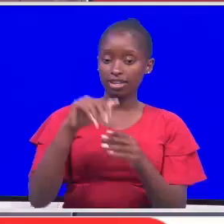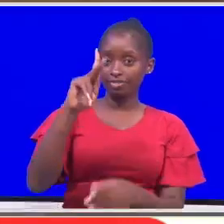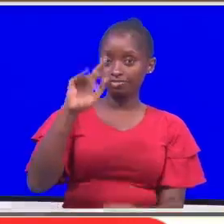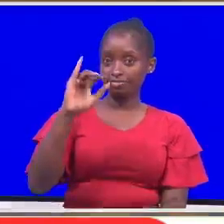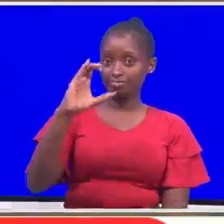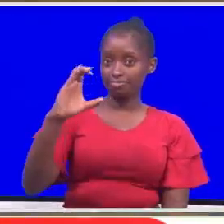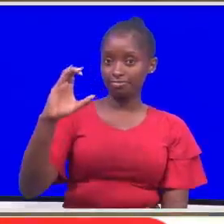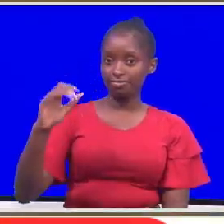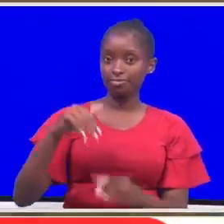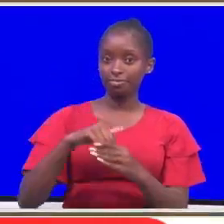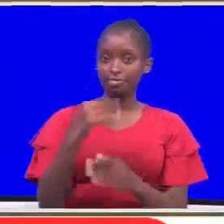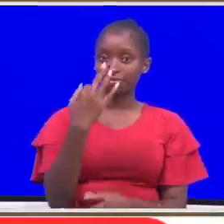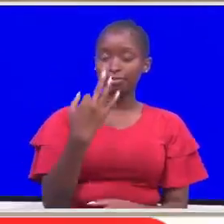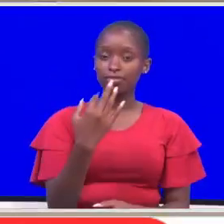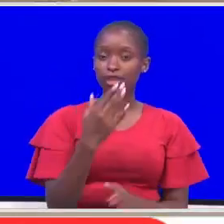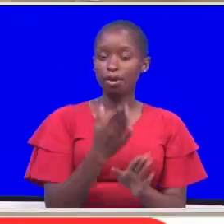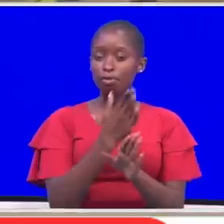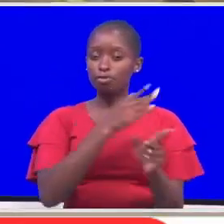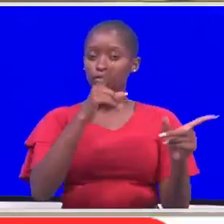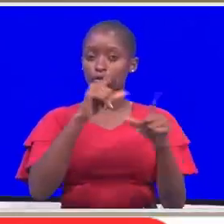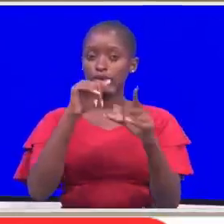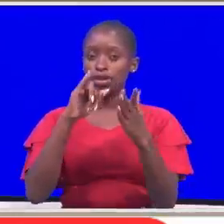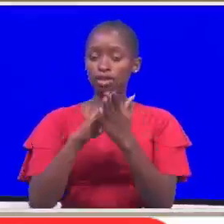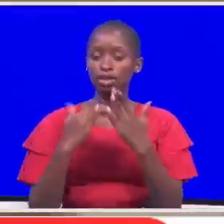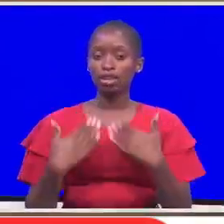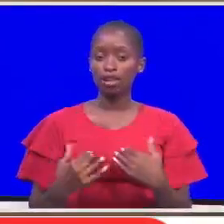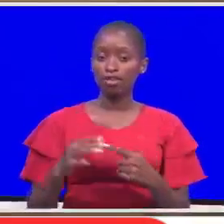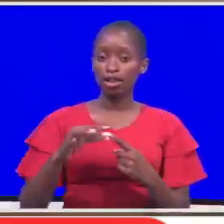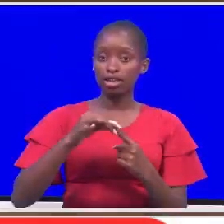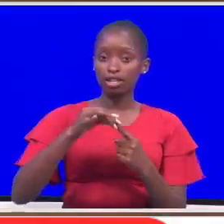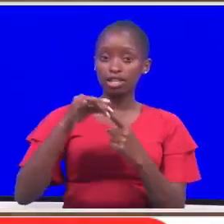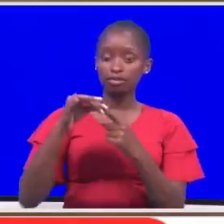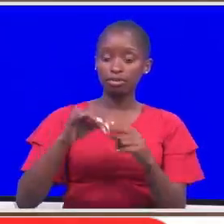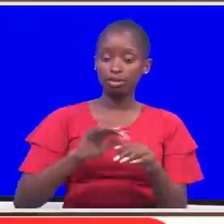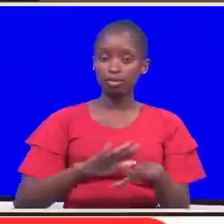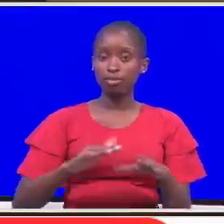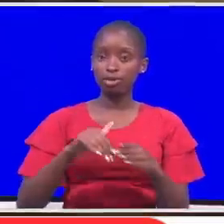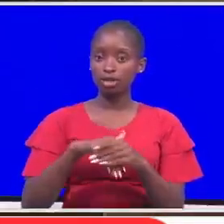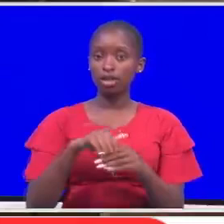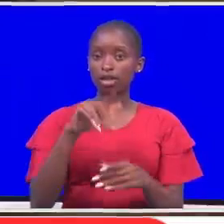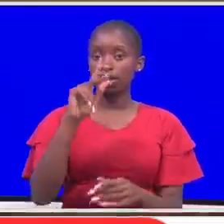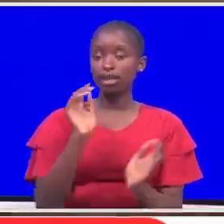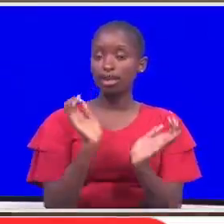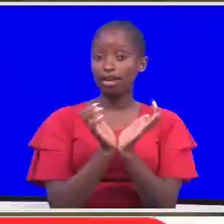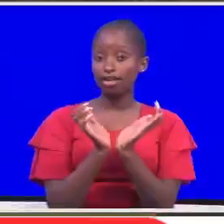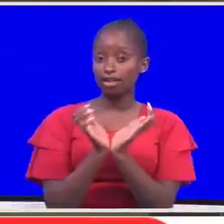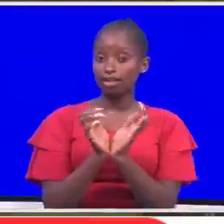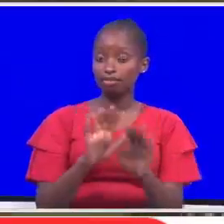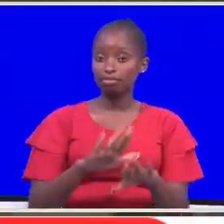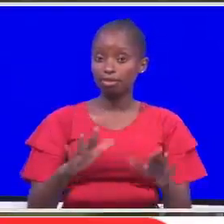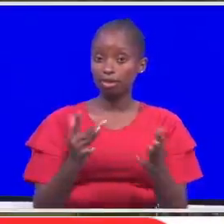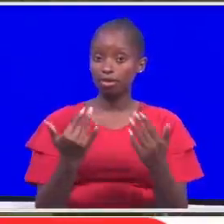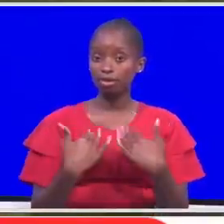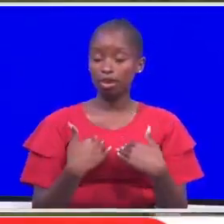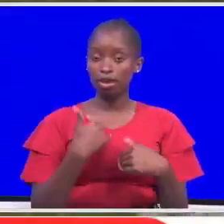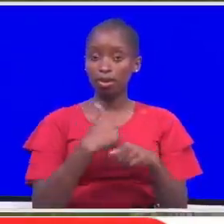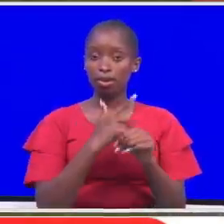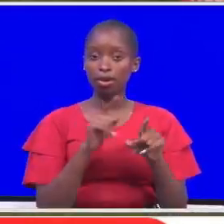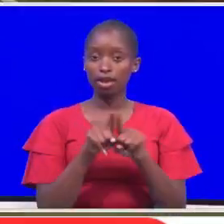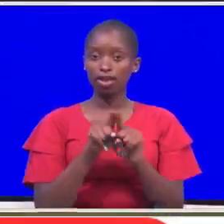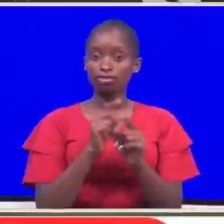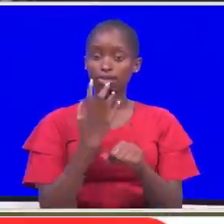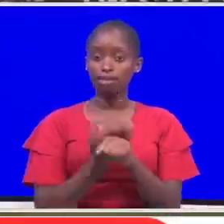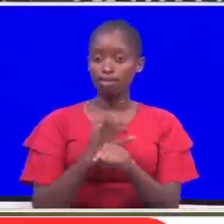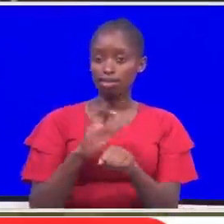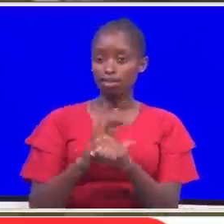March 28th before heading to the super special stage at Kasarani Stadium. Labeled as the world's toughest rally,